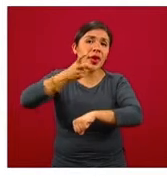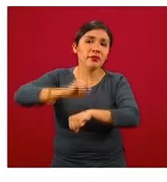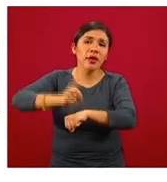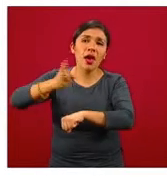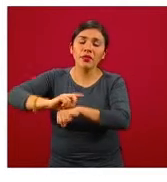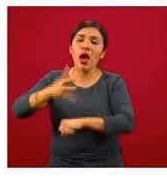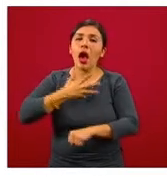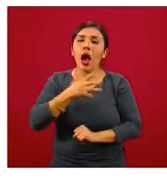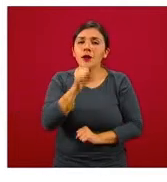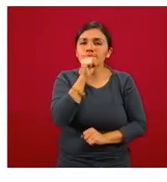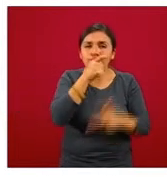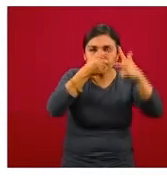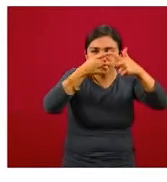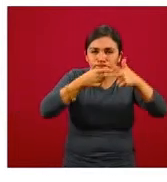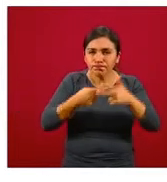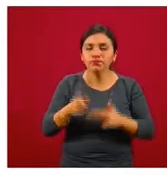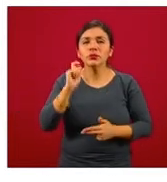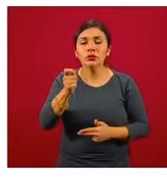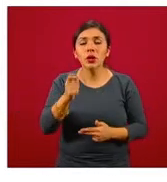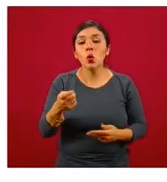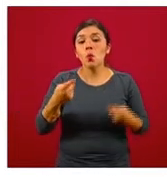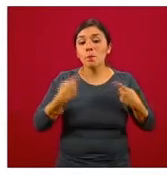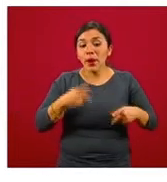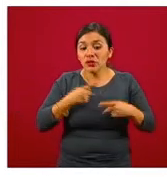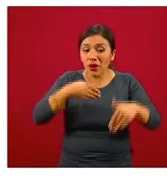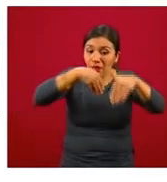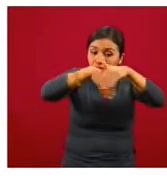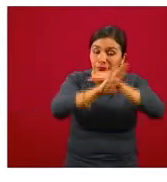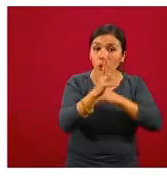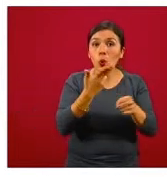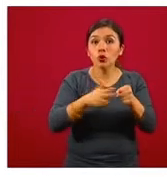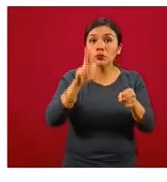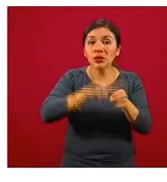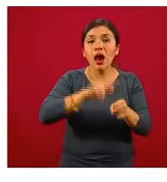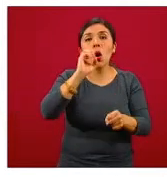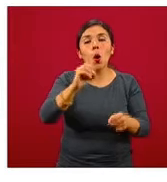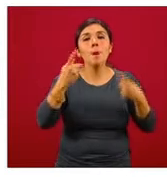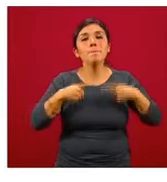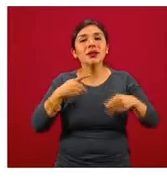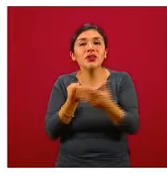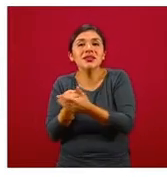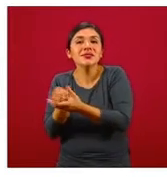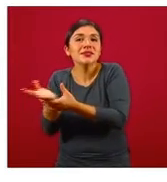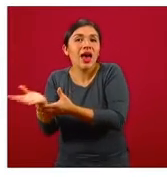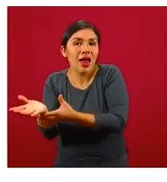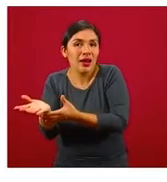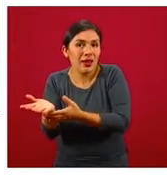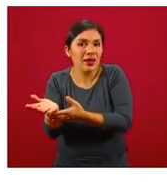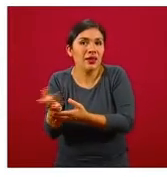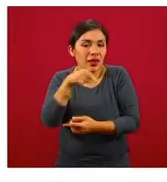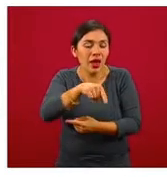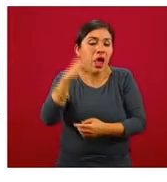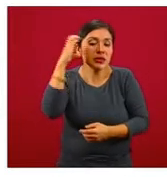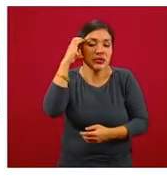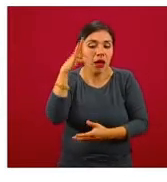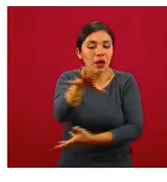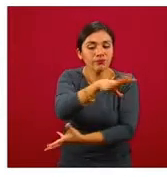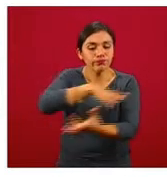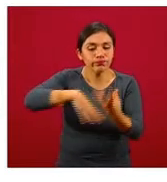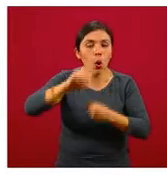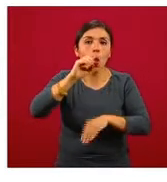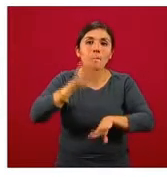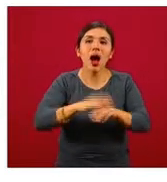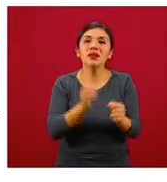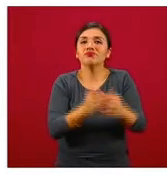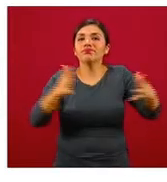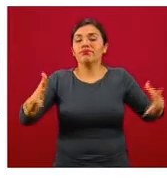going to be an ecuación que se va equation dando that we del are número going to de have to pacientes look que van at egresando that shows us y the las difference camas que se between van patients that reconvirtiendo are o being admitted